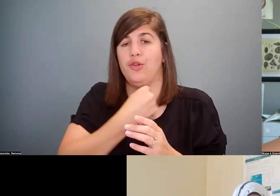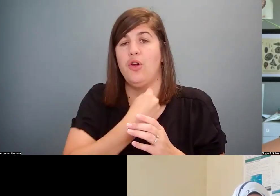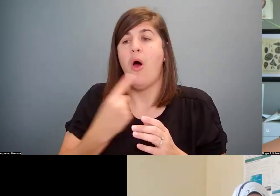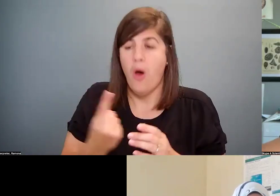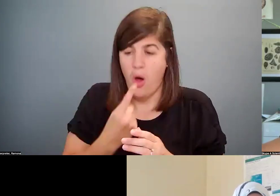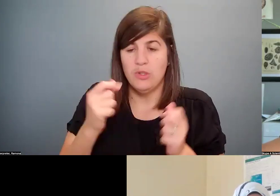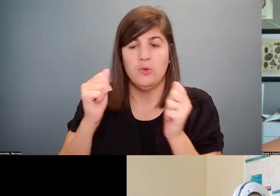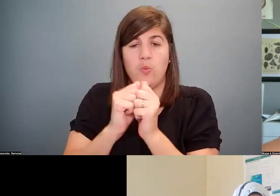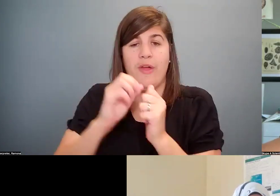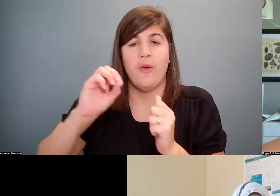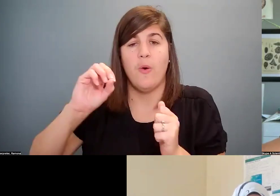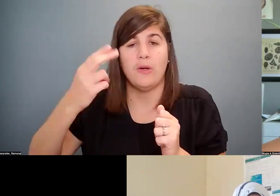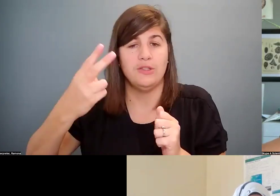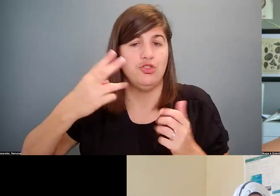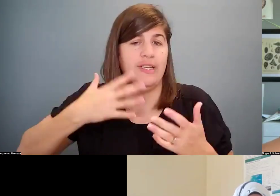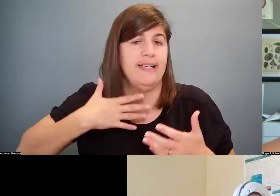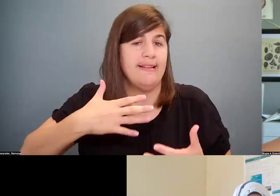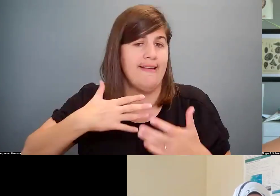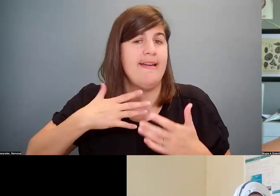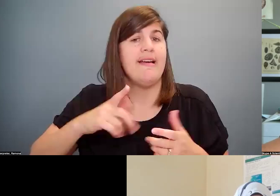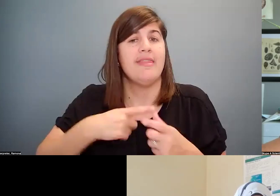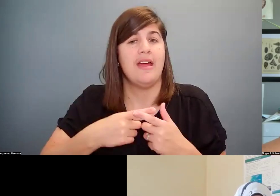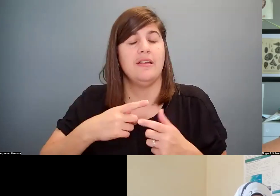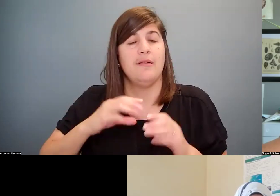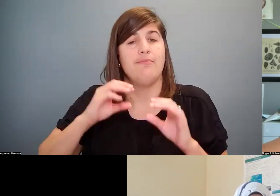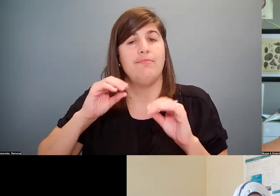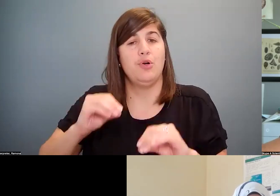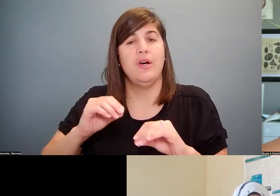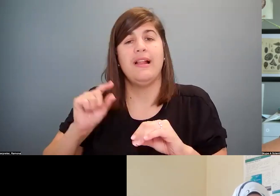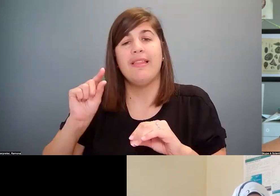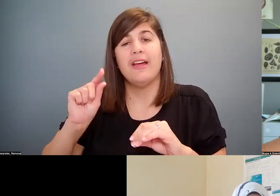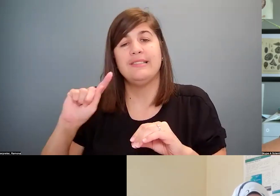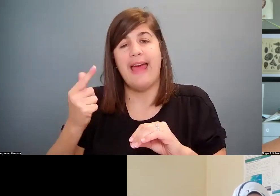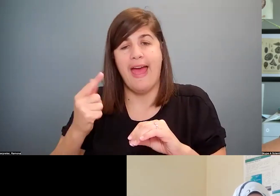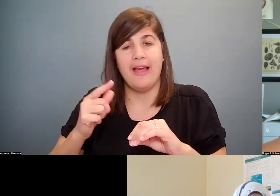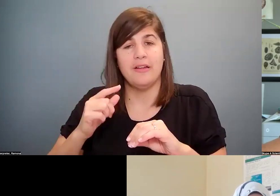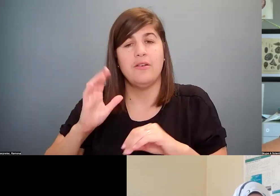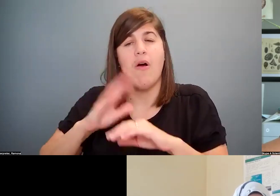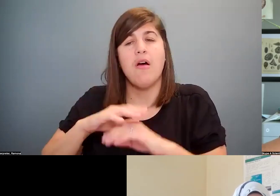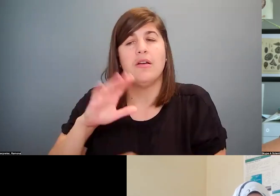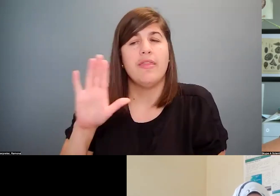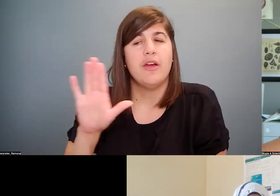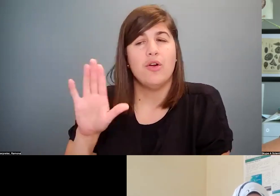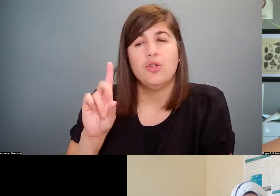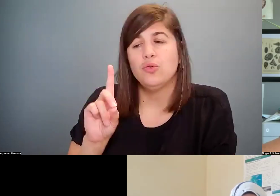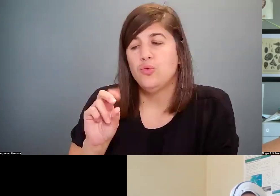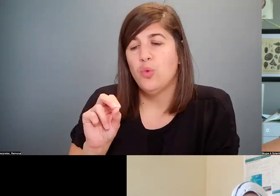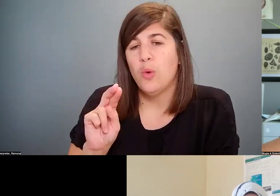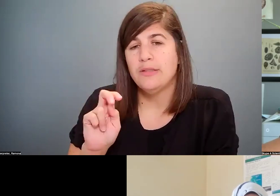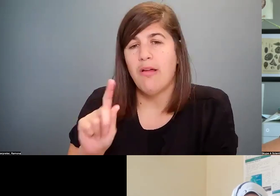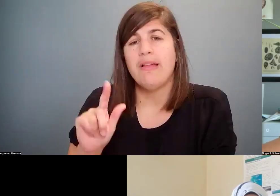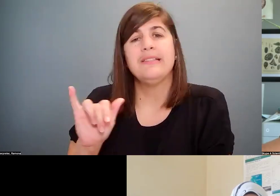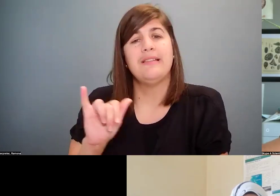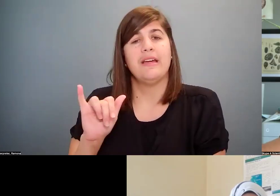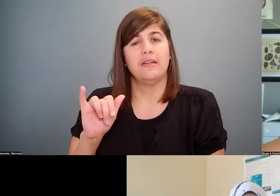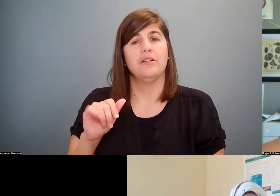oxygen. And then we would just put the little tag onto its dorsal fin. It's a tag, it's like a little GPS tracker that would